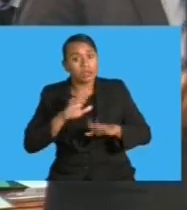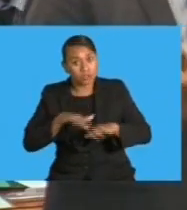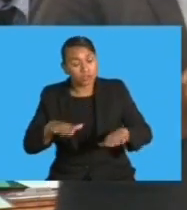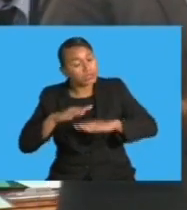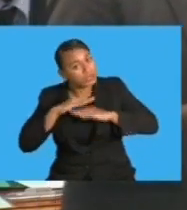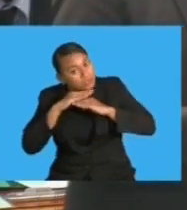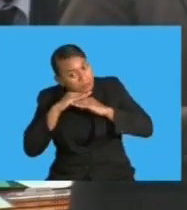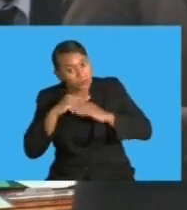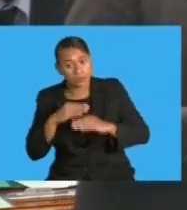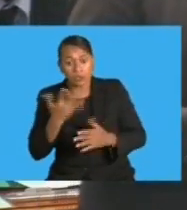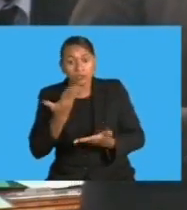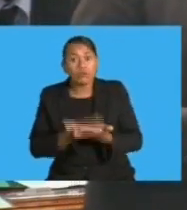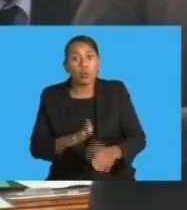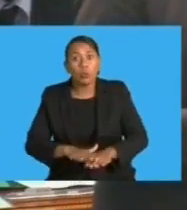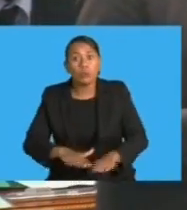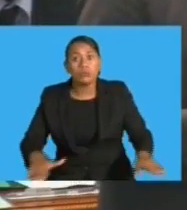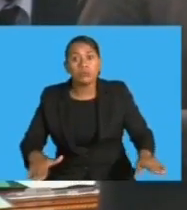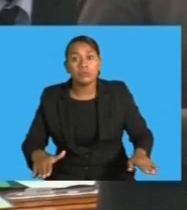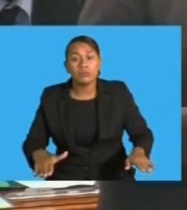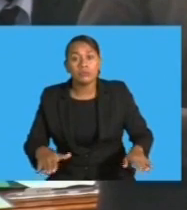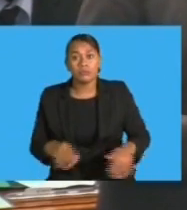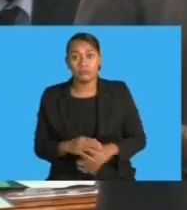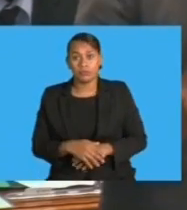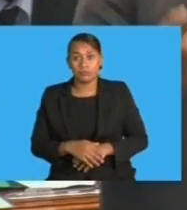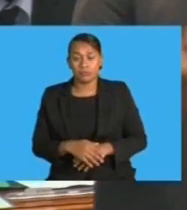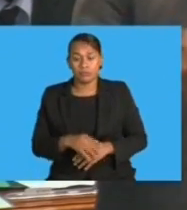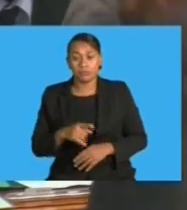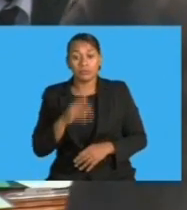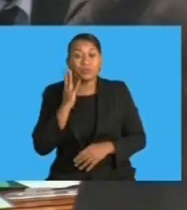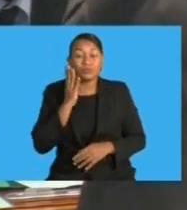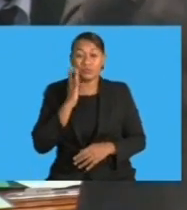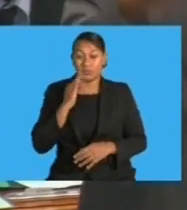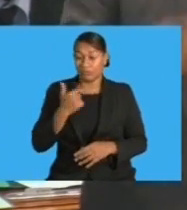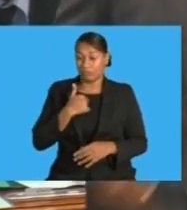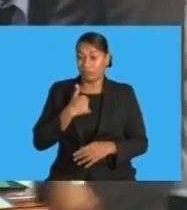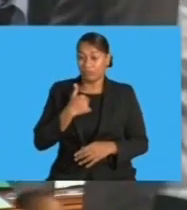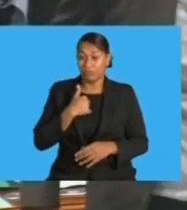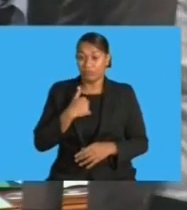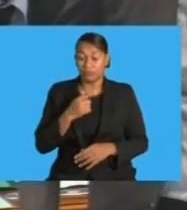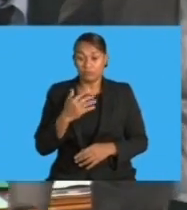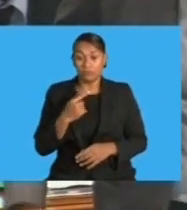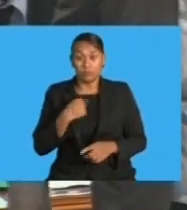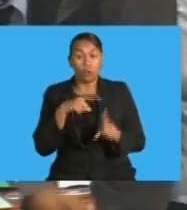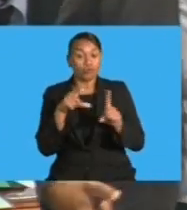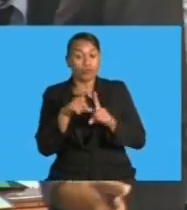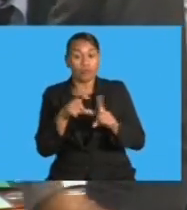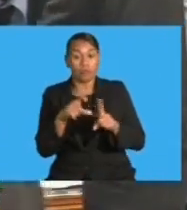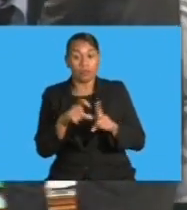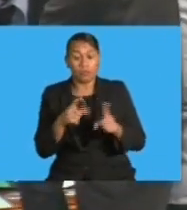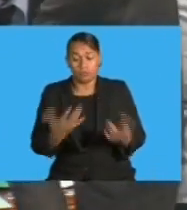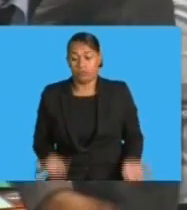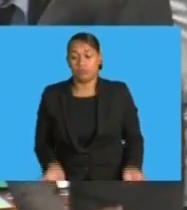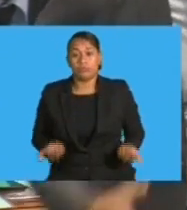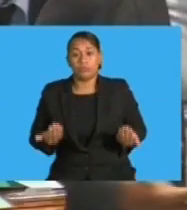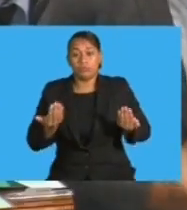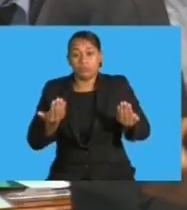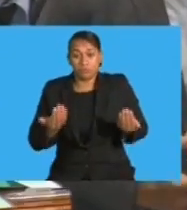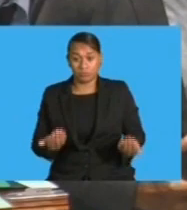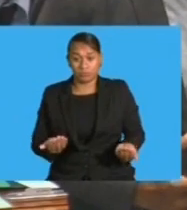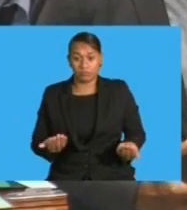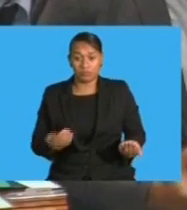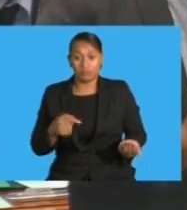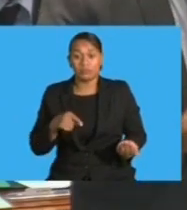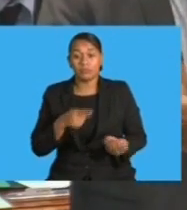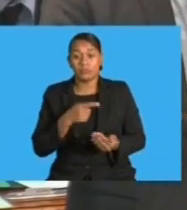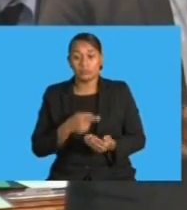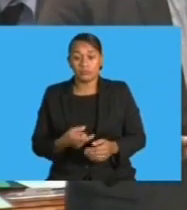had to carry one of my daughters when she was around class 3 under an umbrella sitting on a kerosene, kerosene